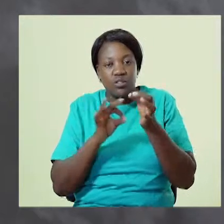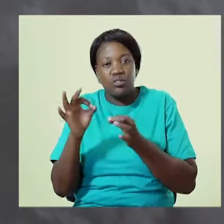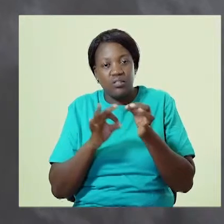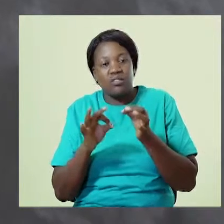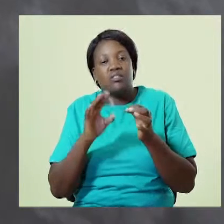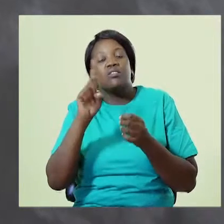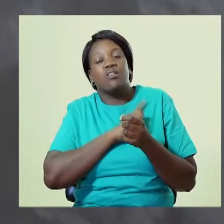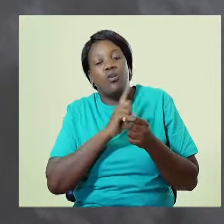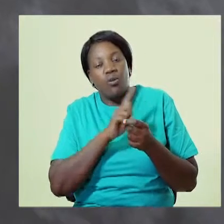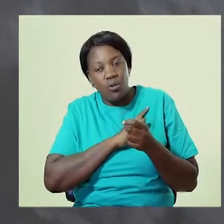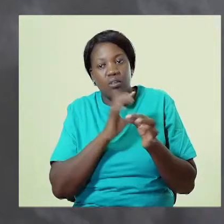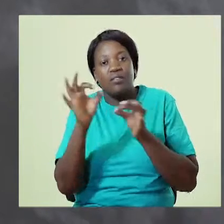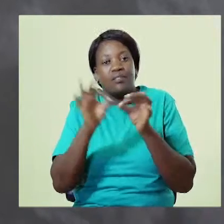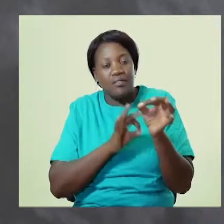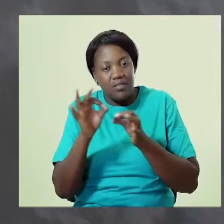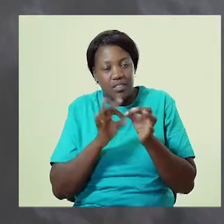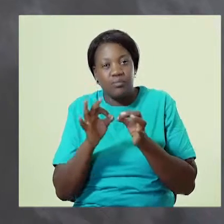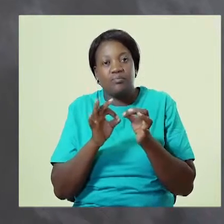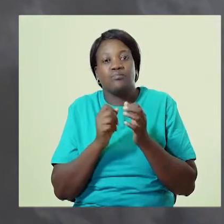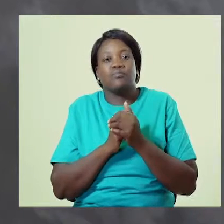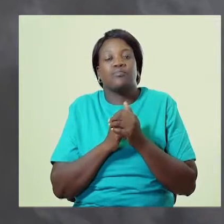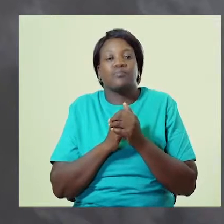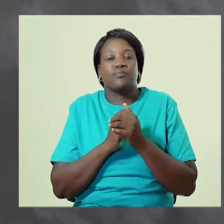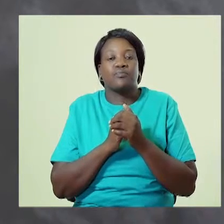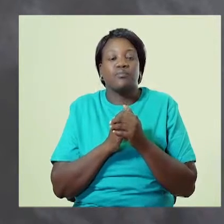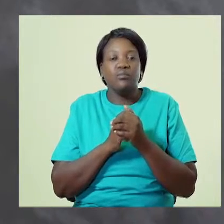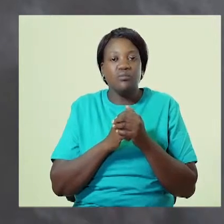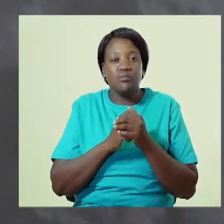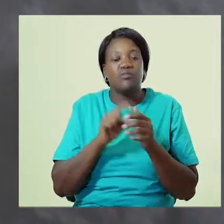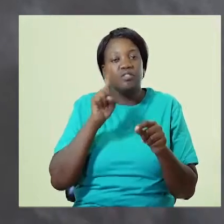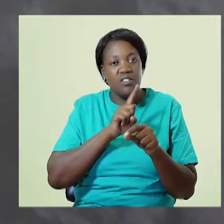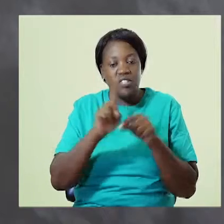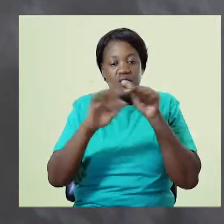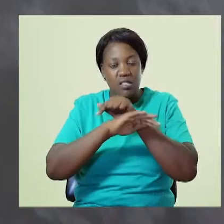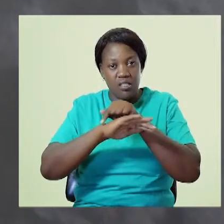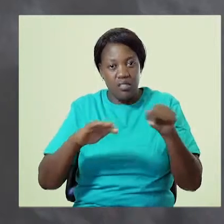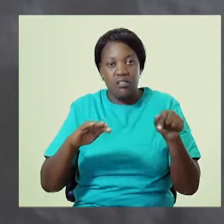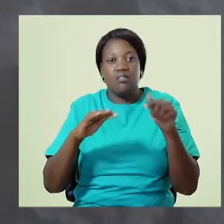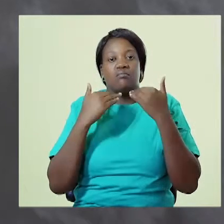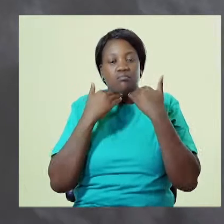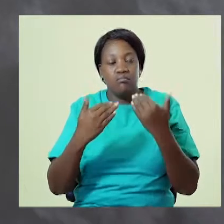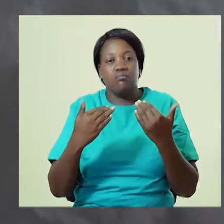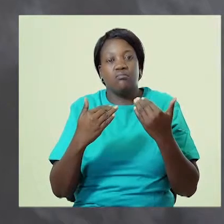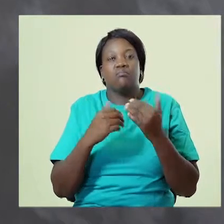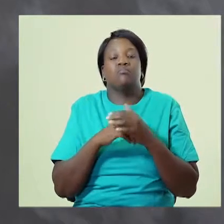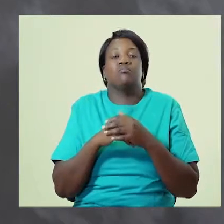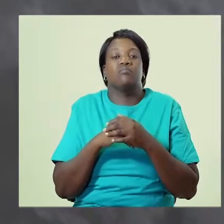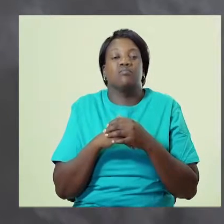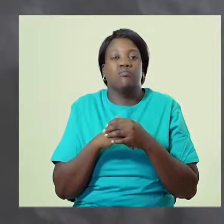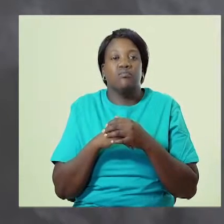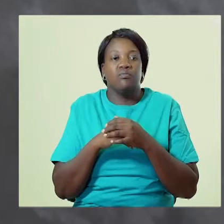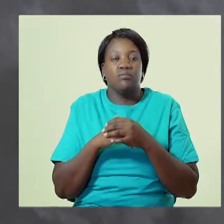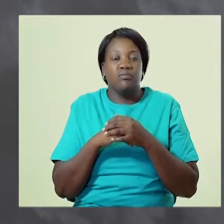the reason they feel powerful. So first, underline the keyword why African women need to wear